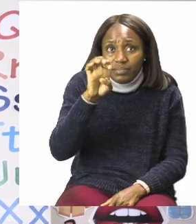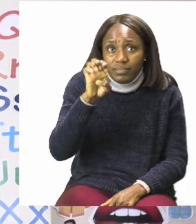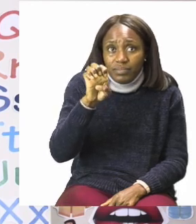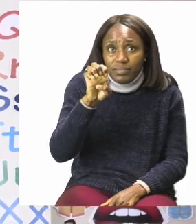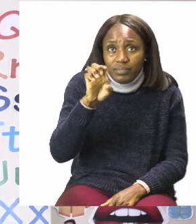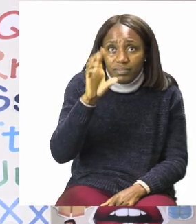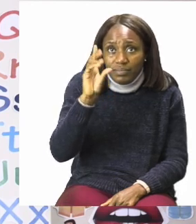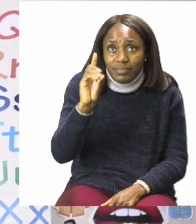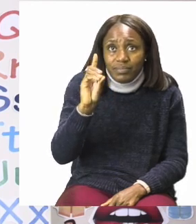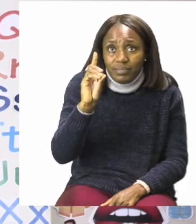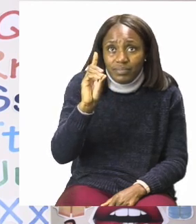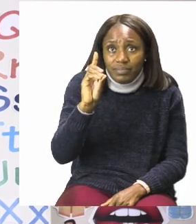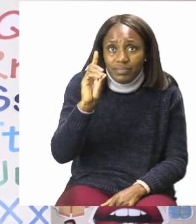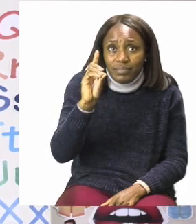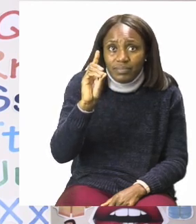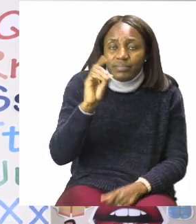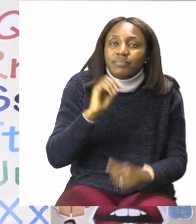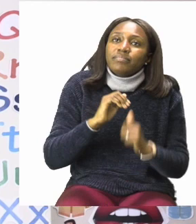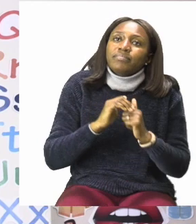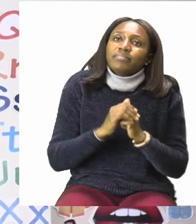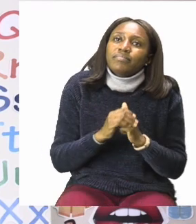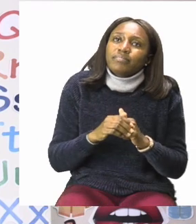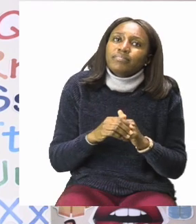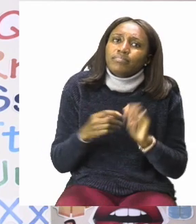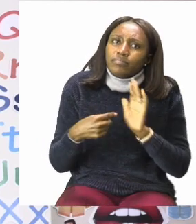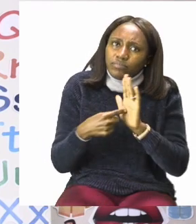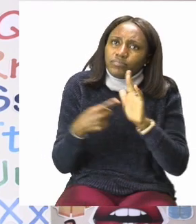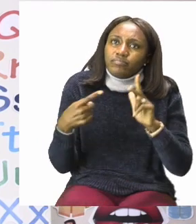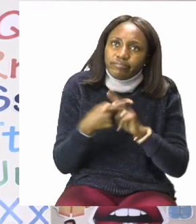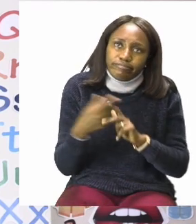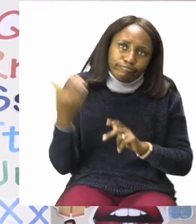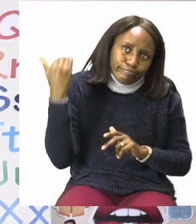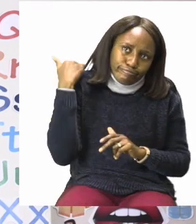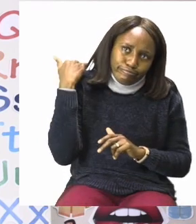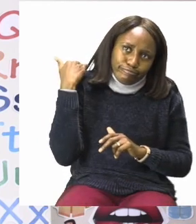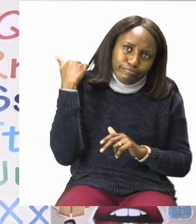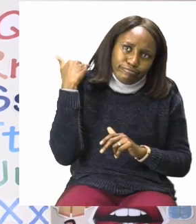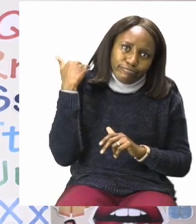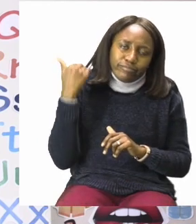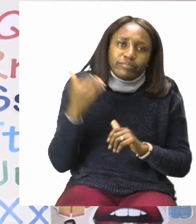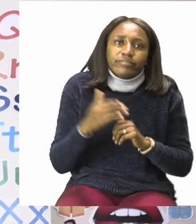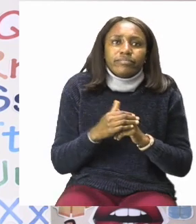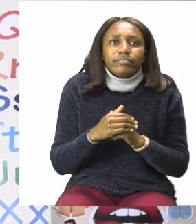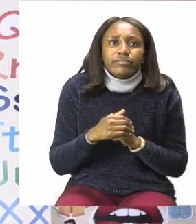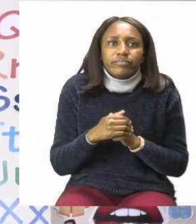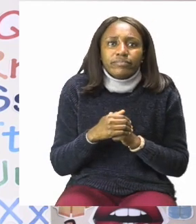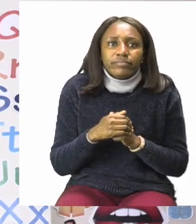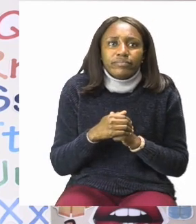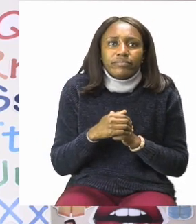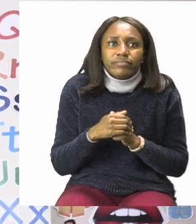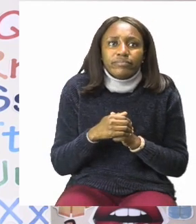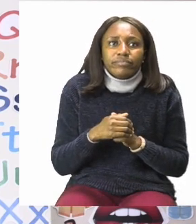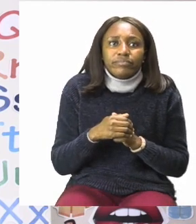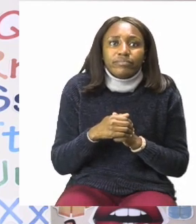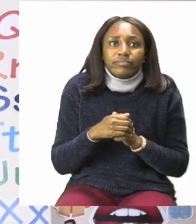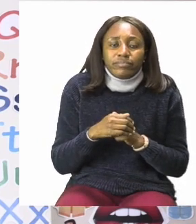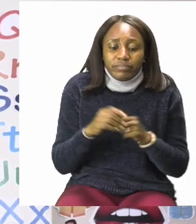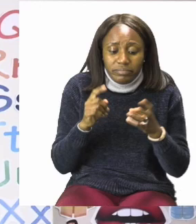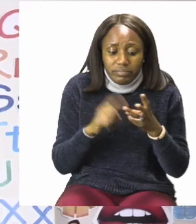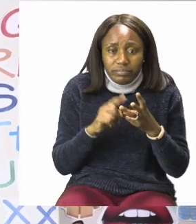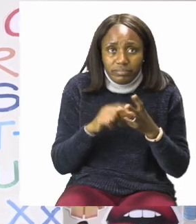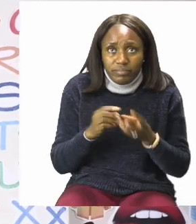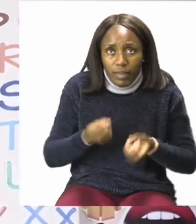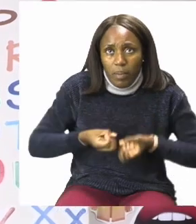loved as a past tense verb. Then the next one that we have is the